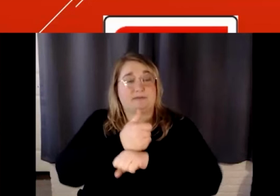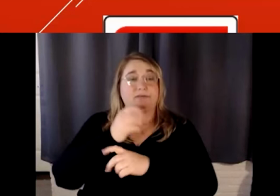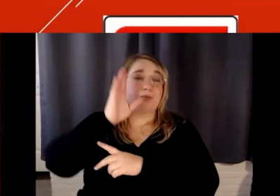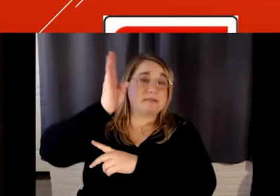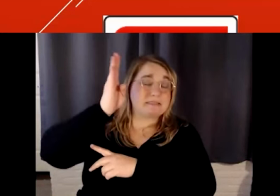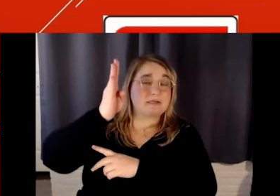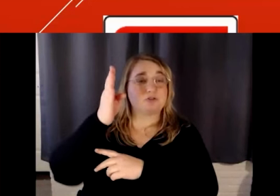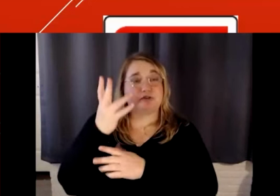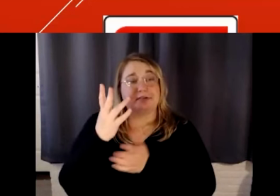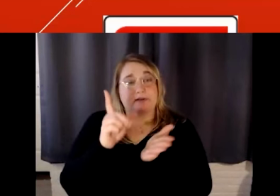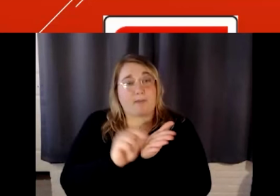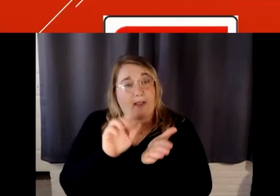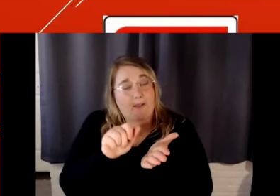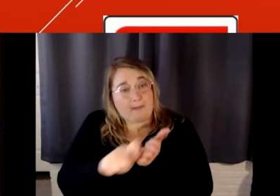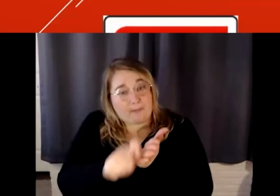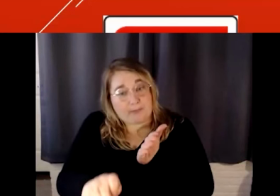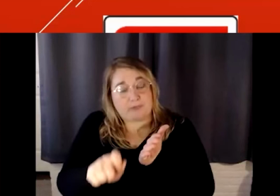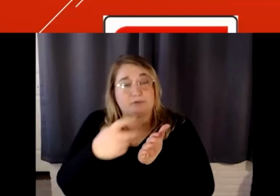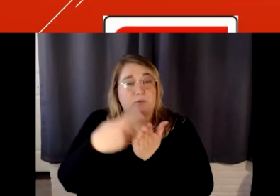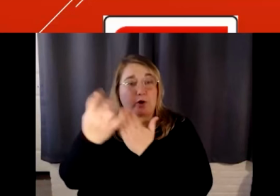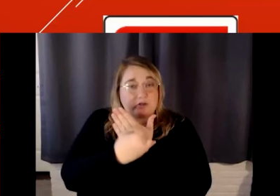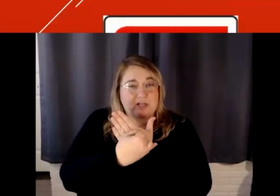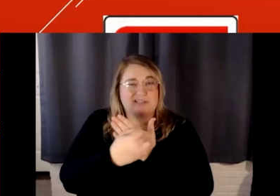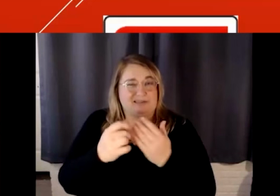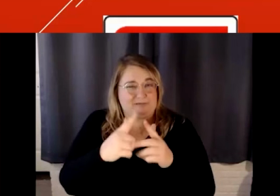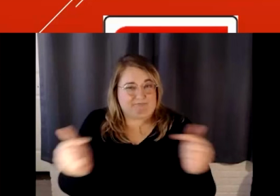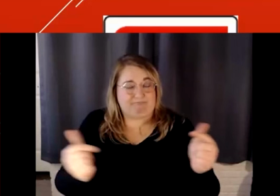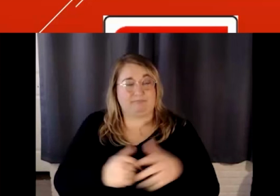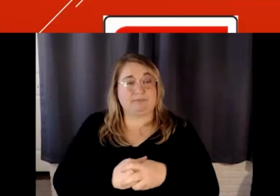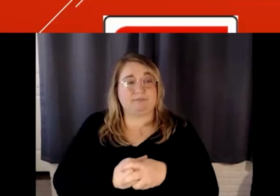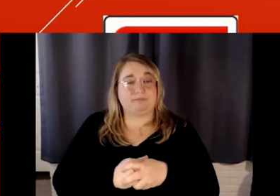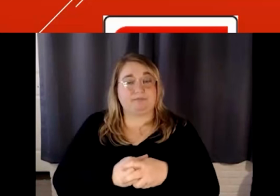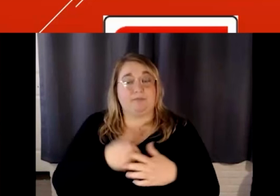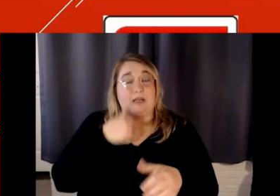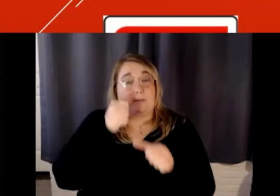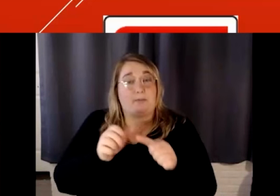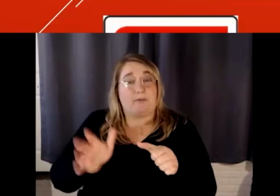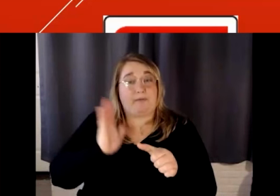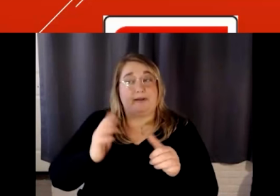etc. I remember I had a science class. I had to evaluate